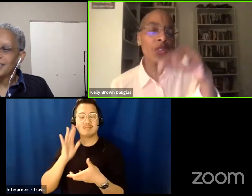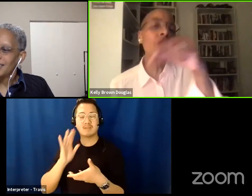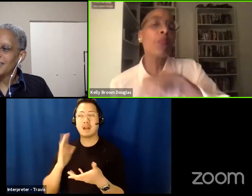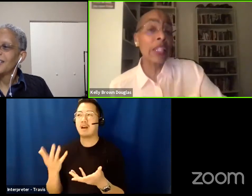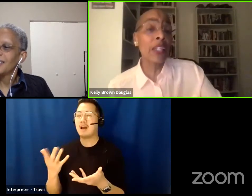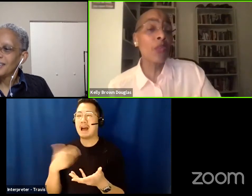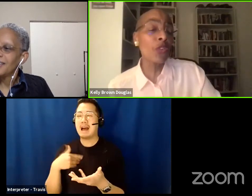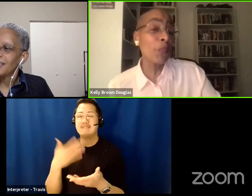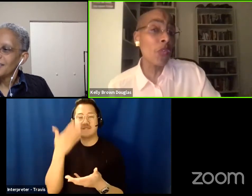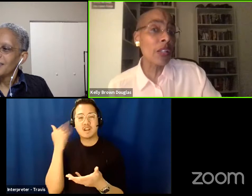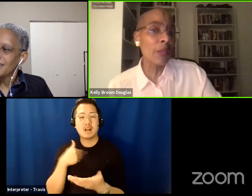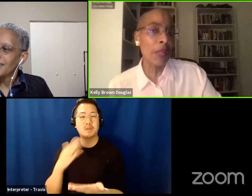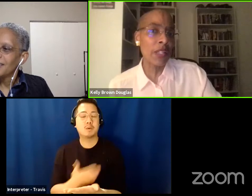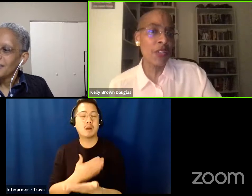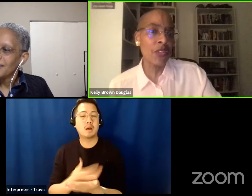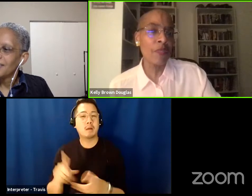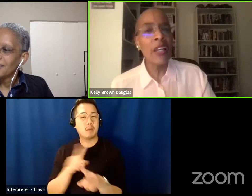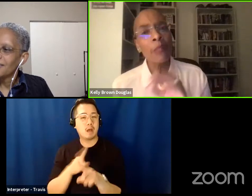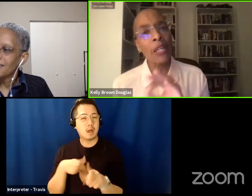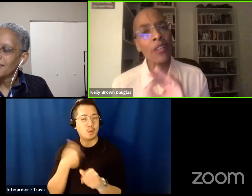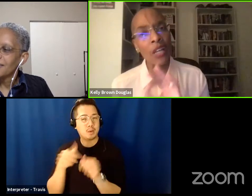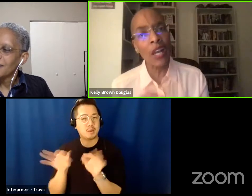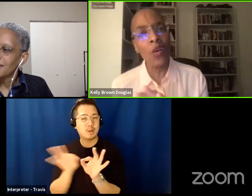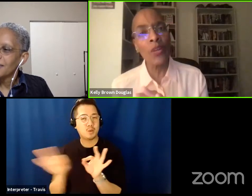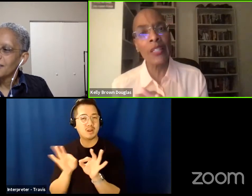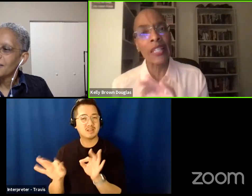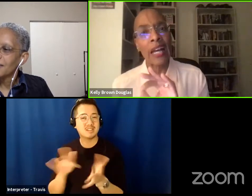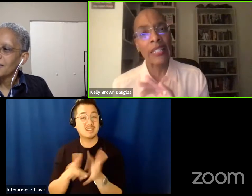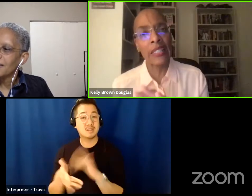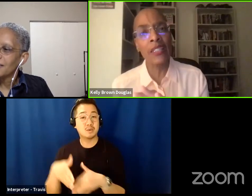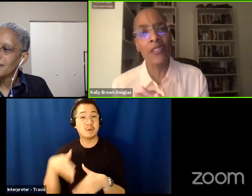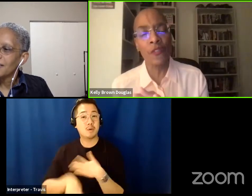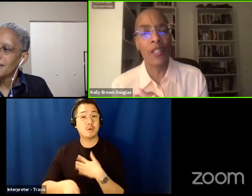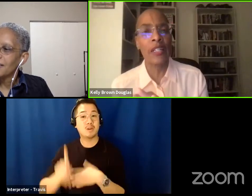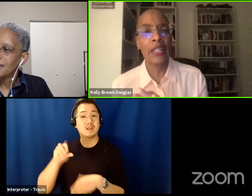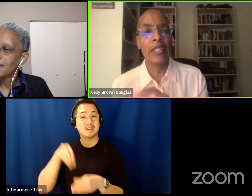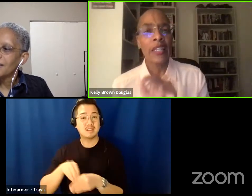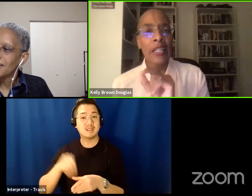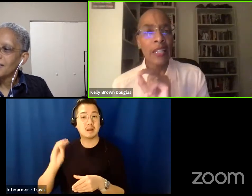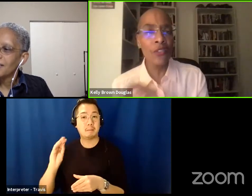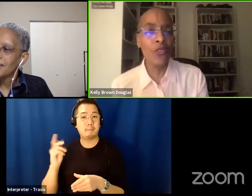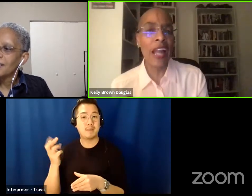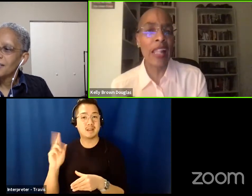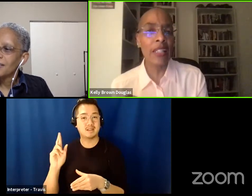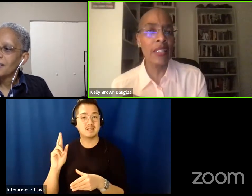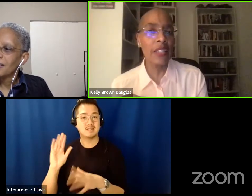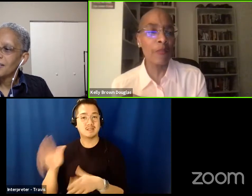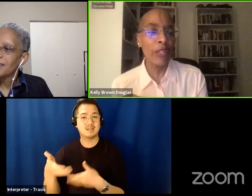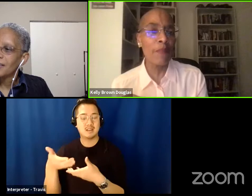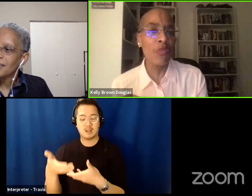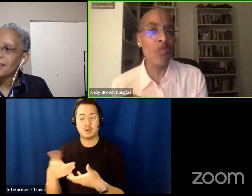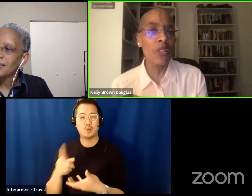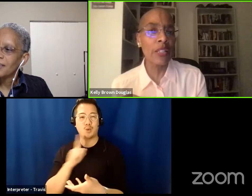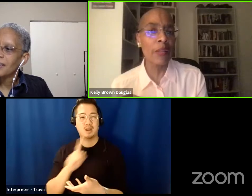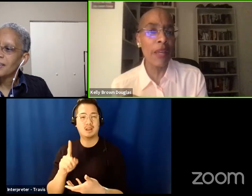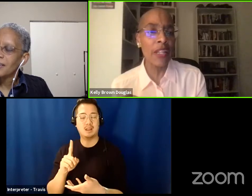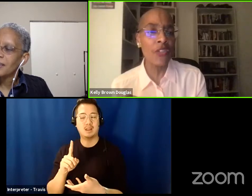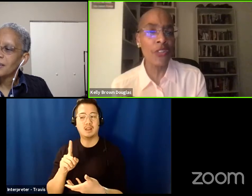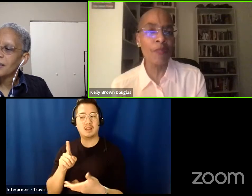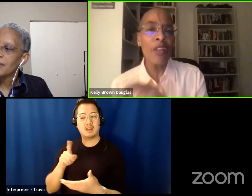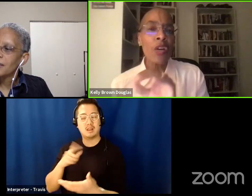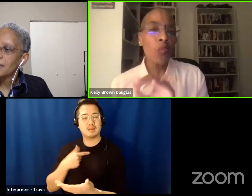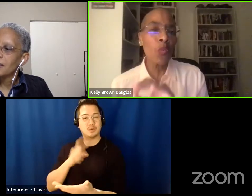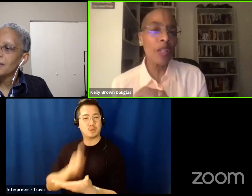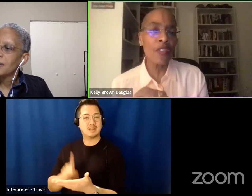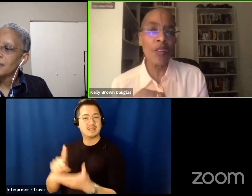I can't think of the lyrics, or the tune, but that he was born in a manger, mm-hmm. because I always identified his reality of being born in a